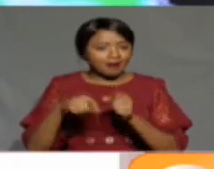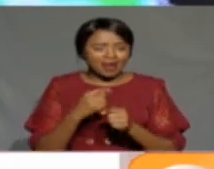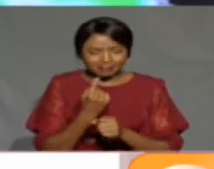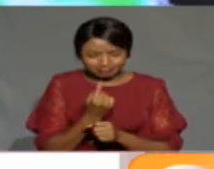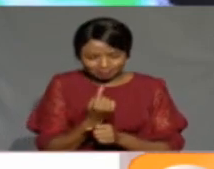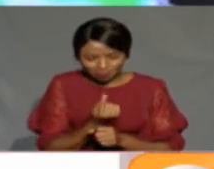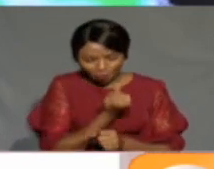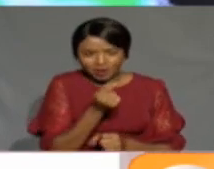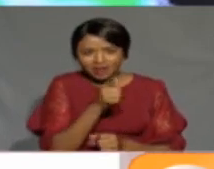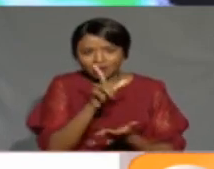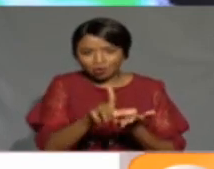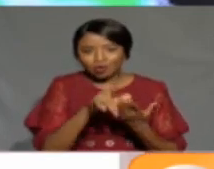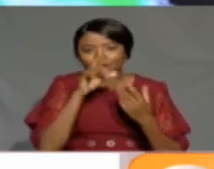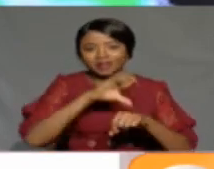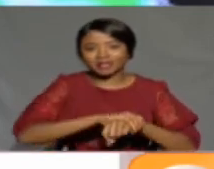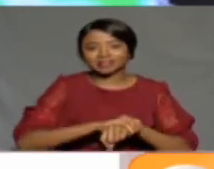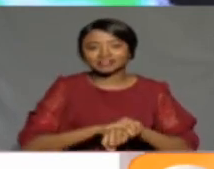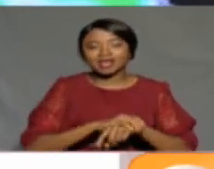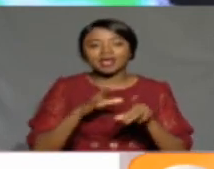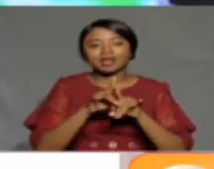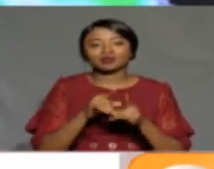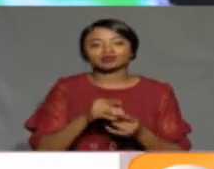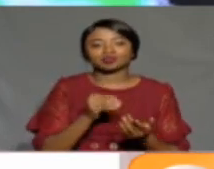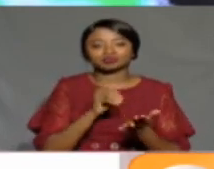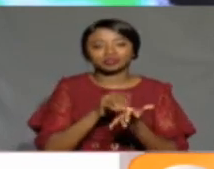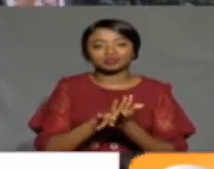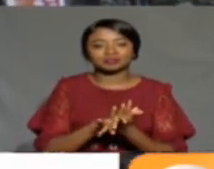just that. Faisal Ahmed has the details.